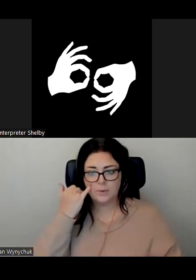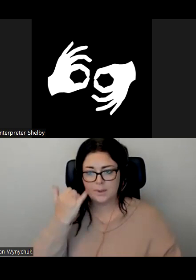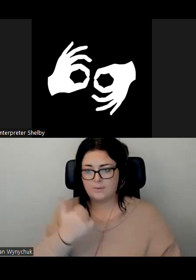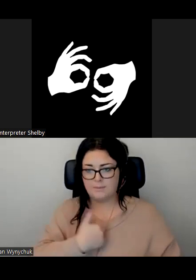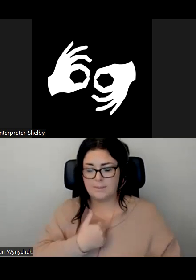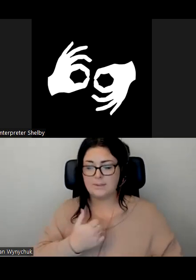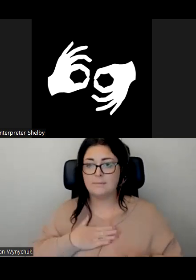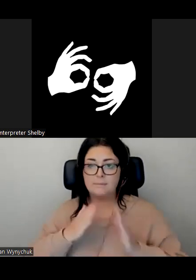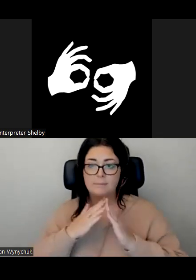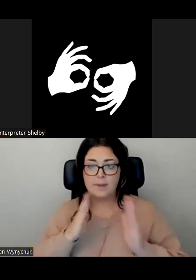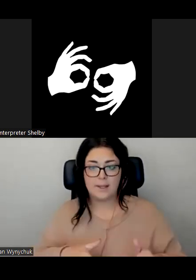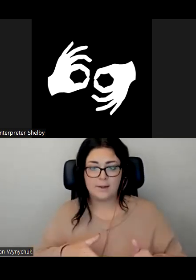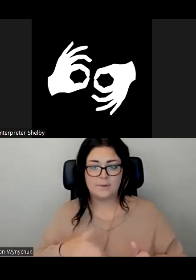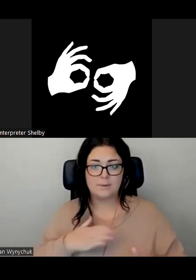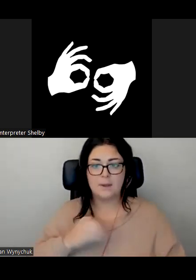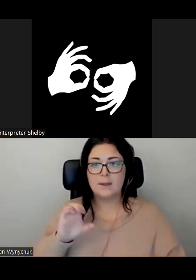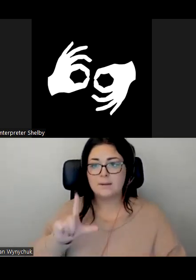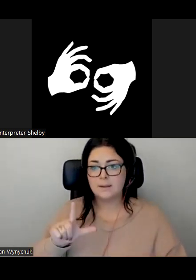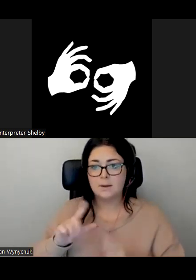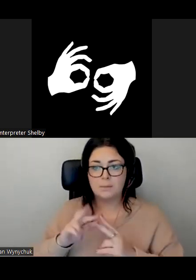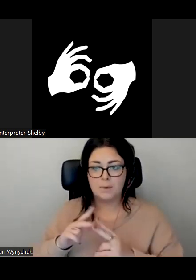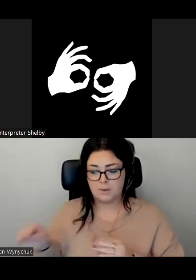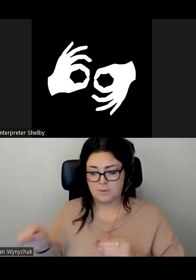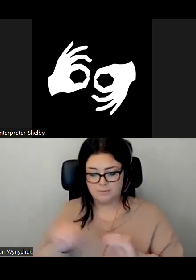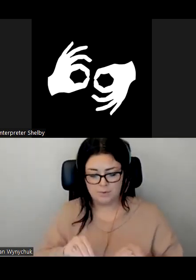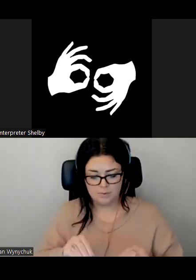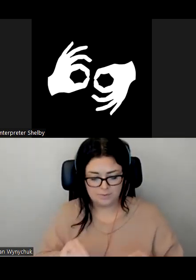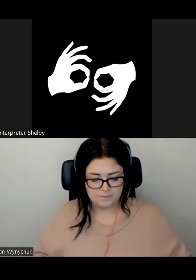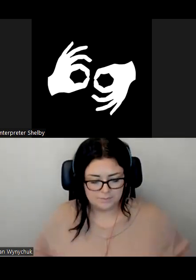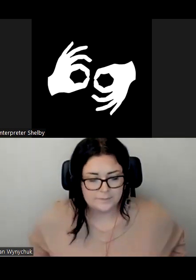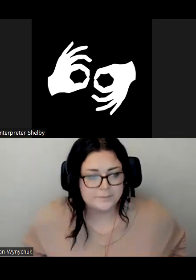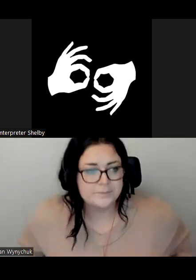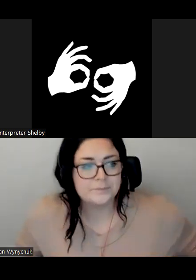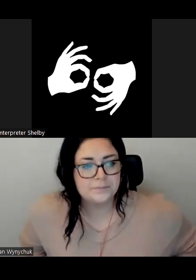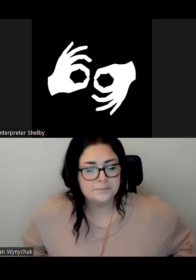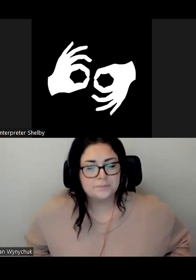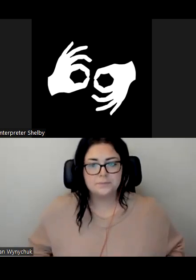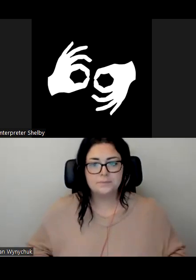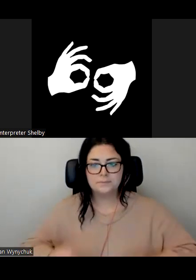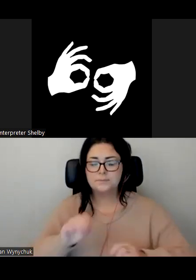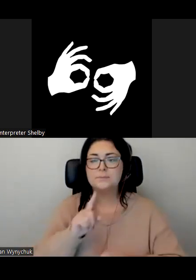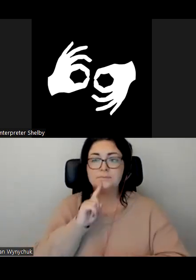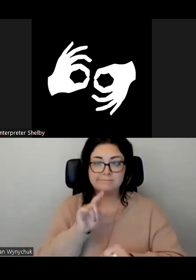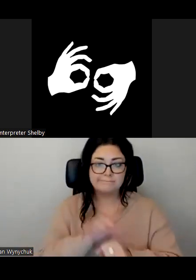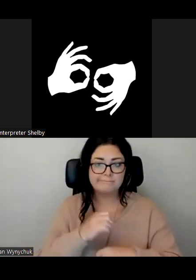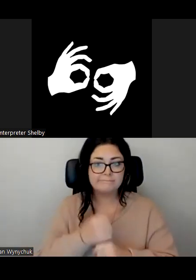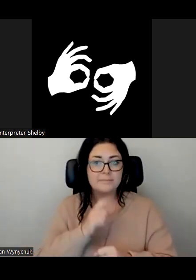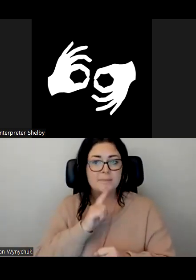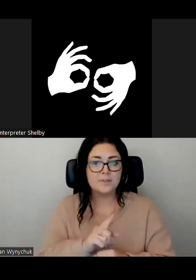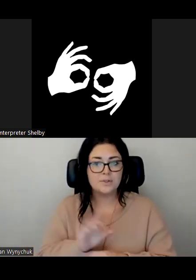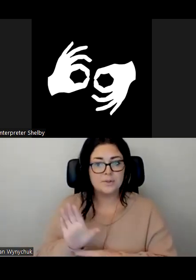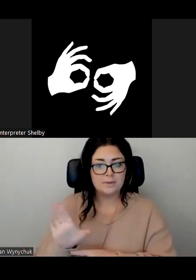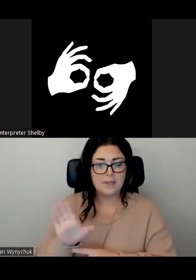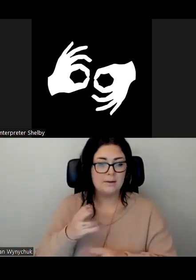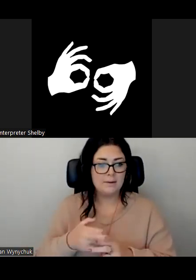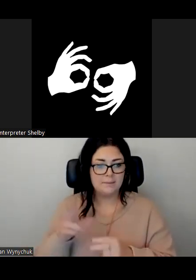my house and my common law partner moves in with me, I'm going to make sure that I add